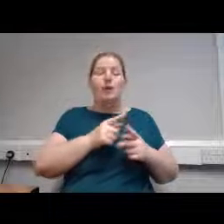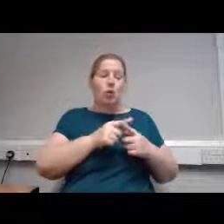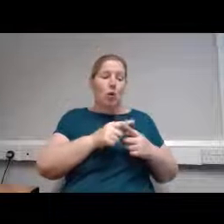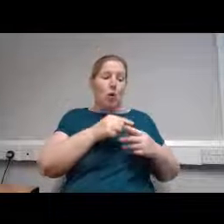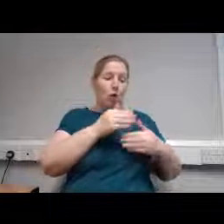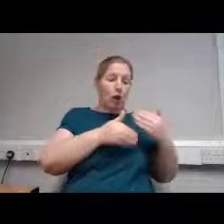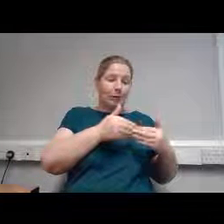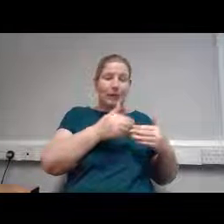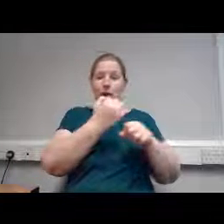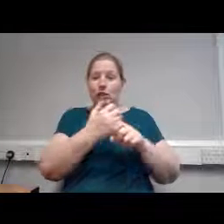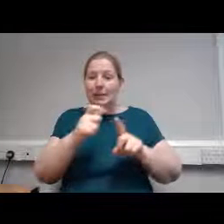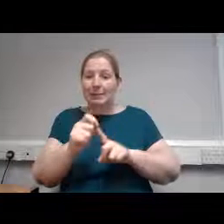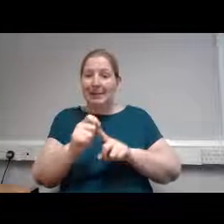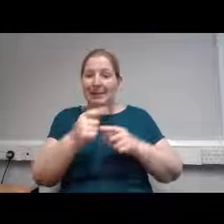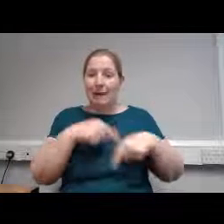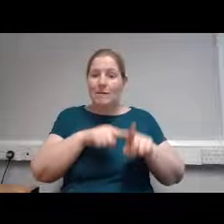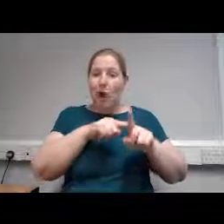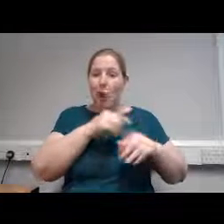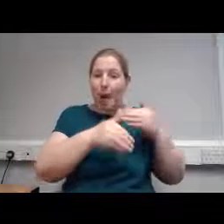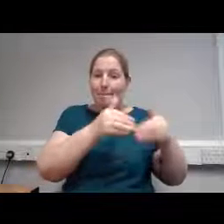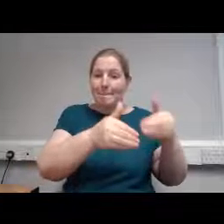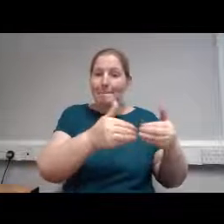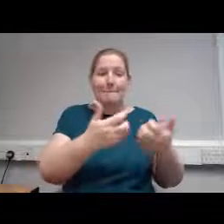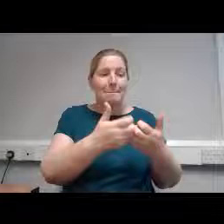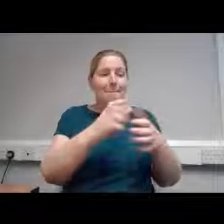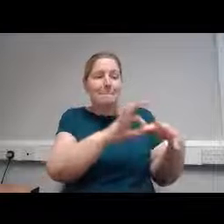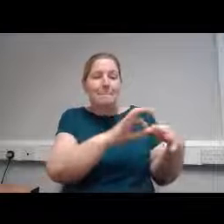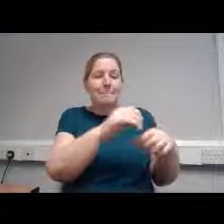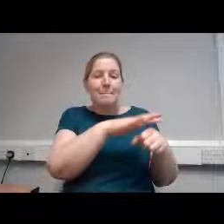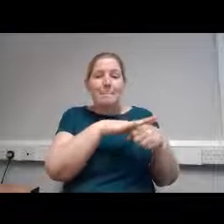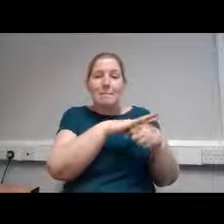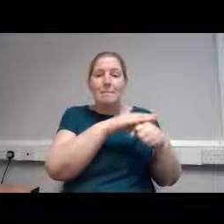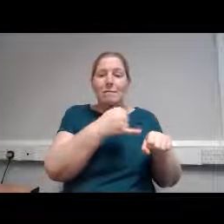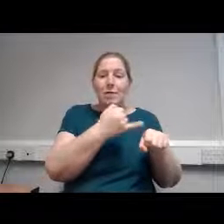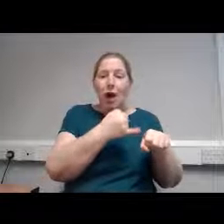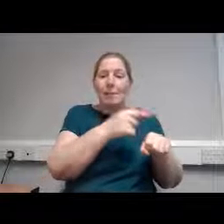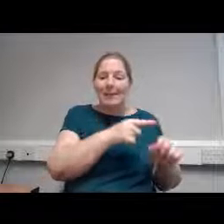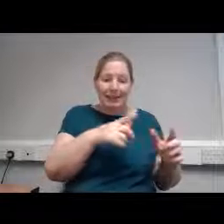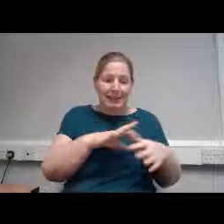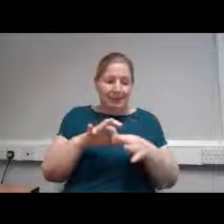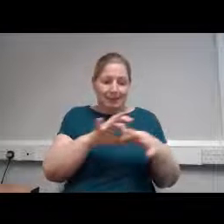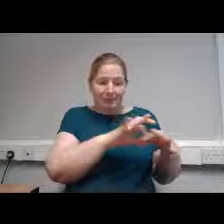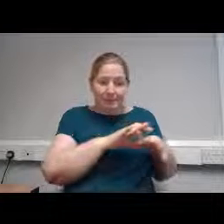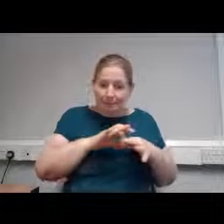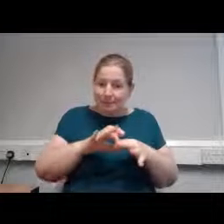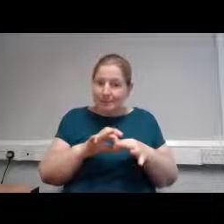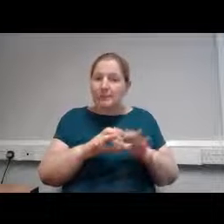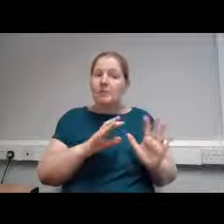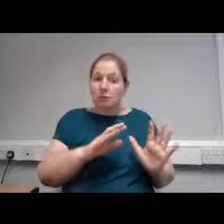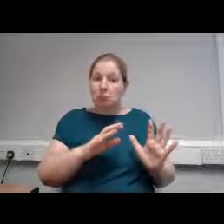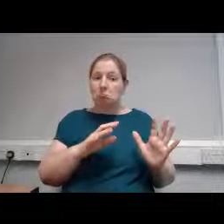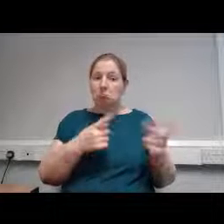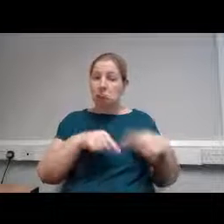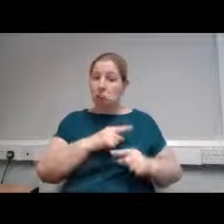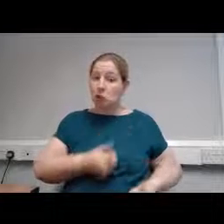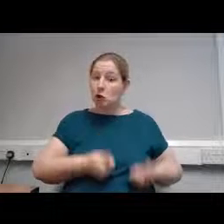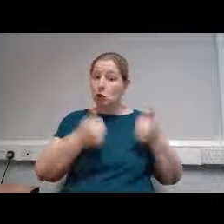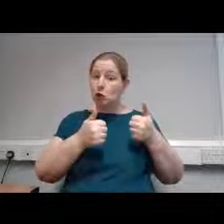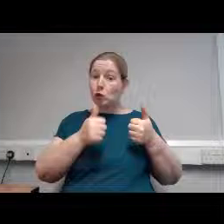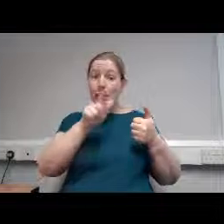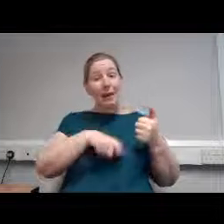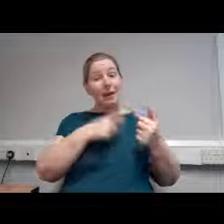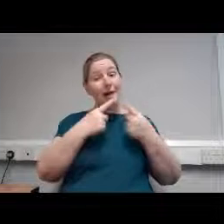GP practice, and also interlinking with community pharmacy. So we're looking at whether we've got good patient